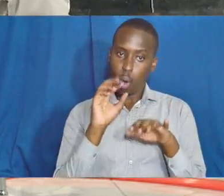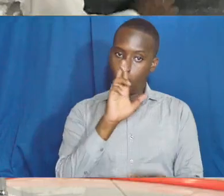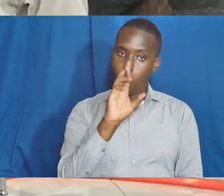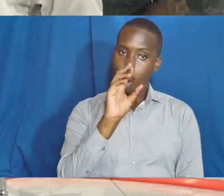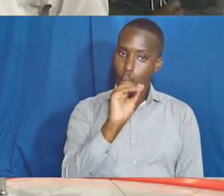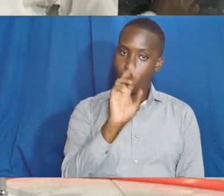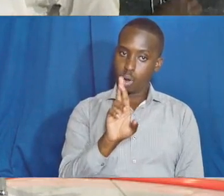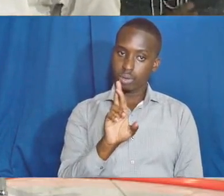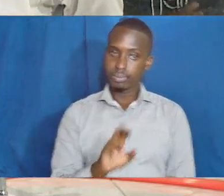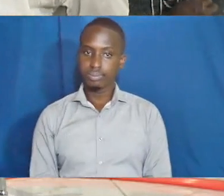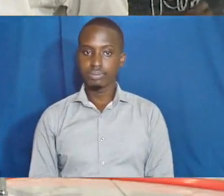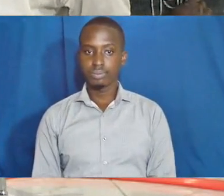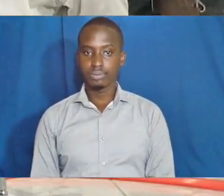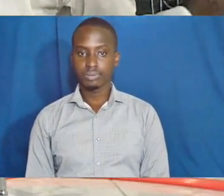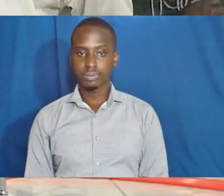or